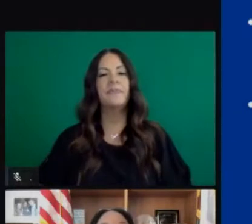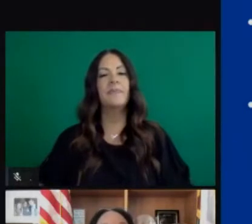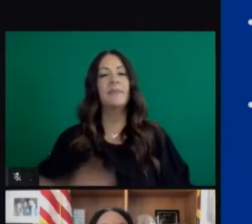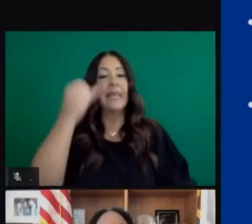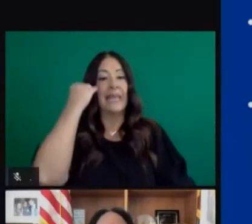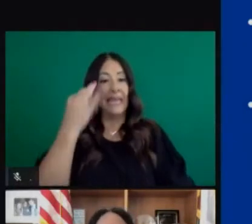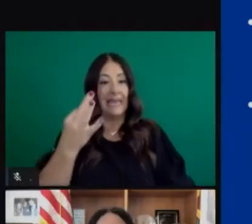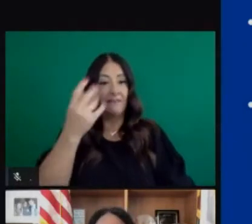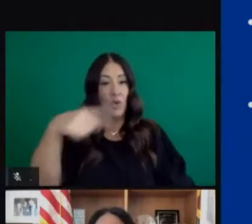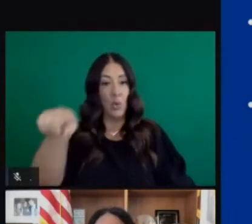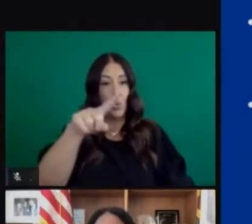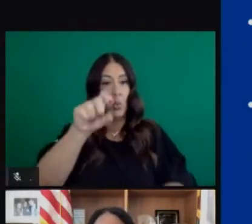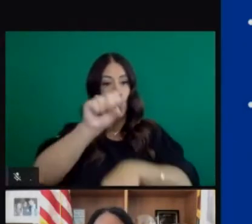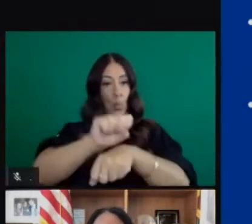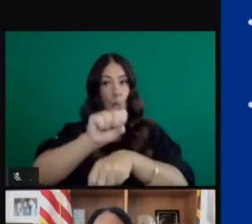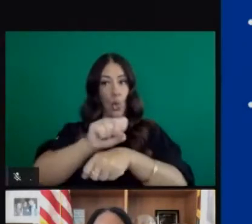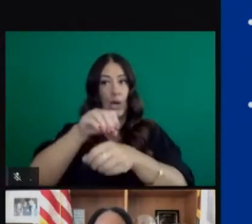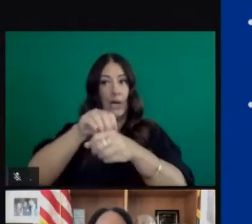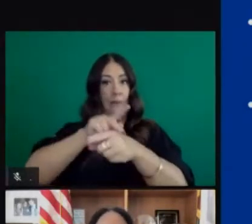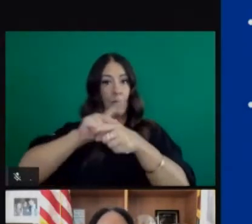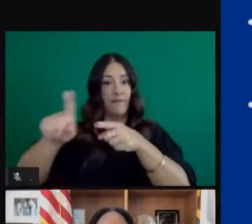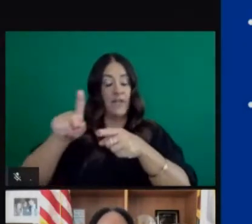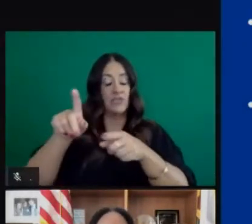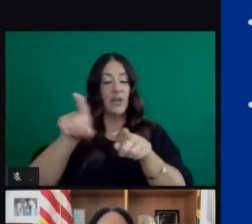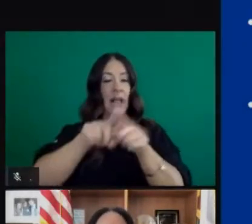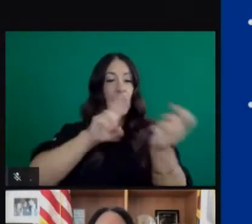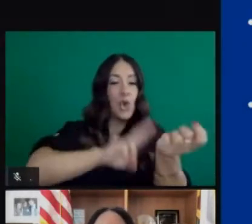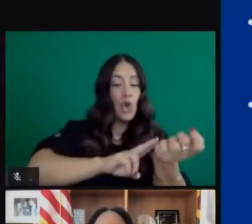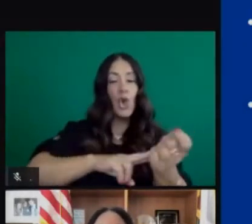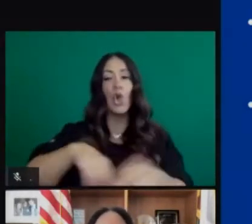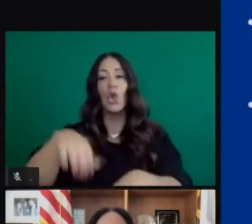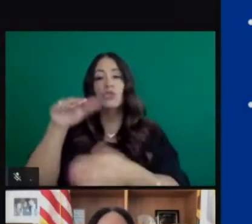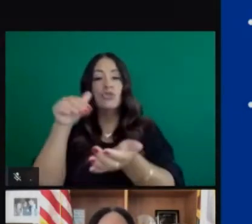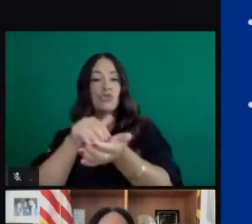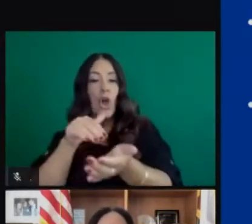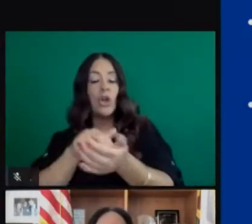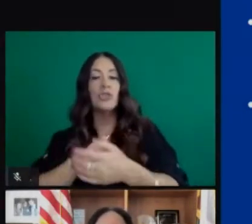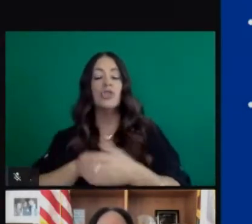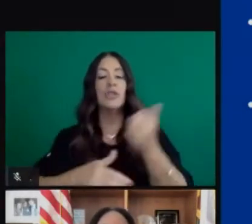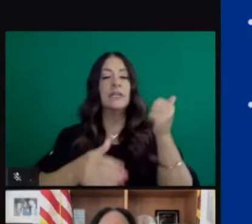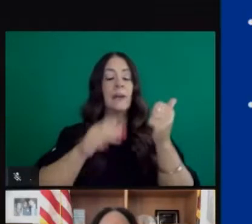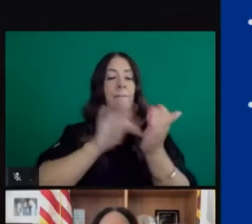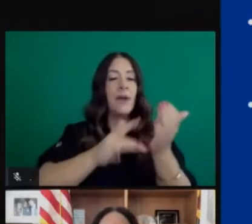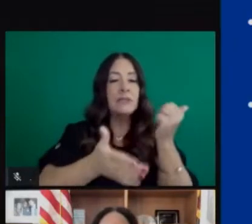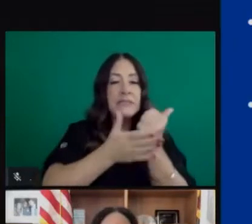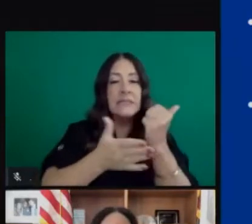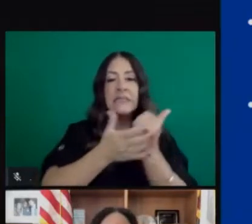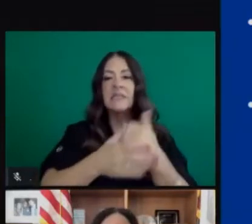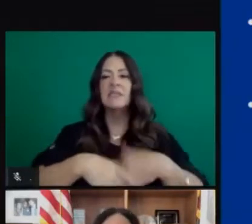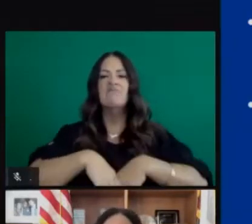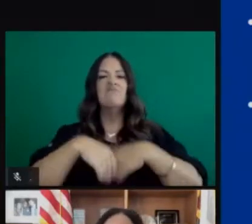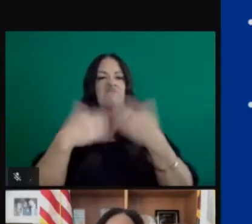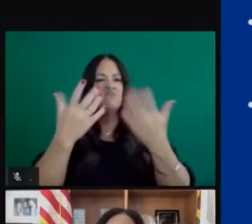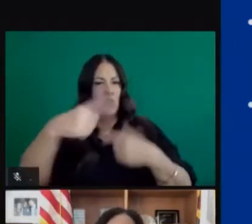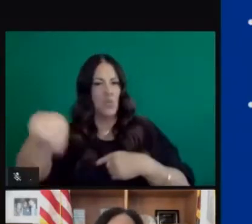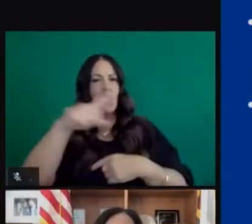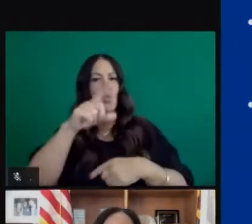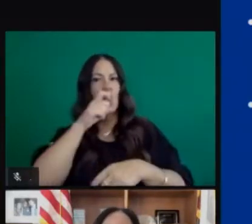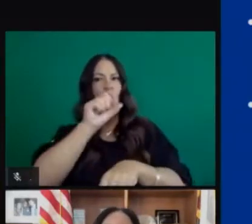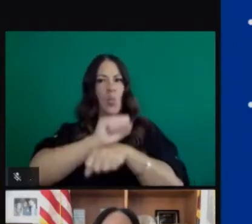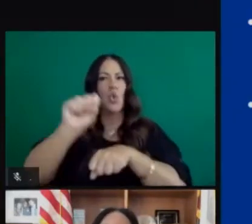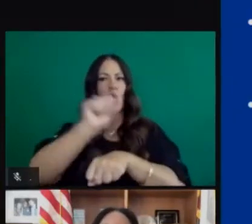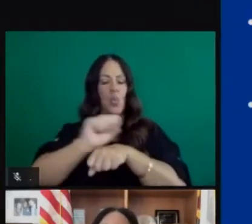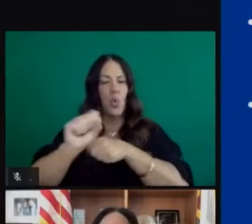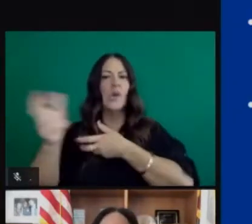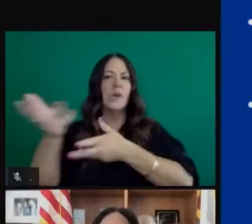For our healthcare workers who have been continually on the front